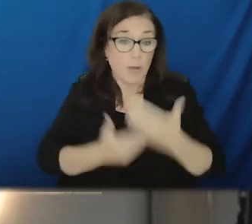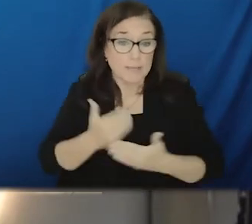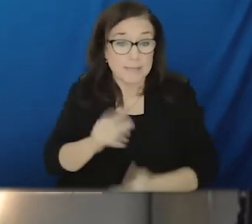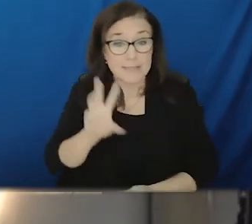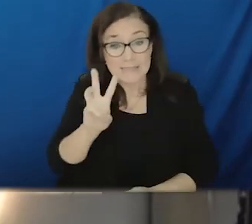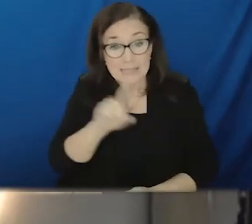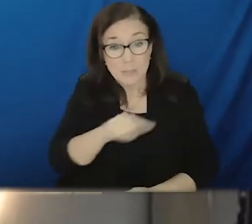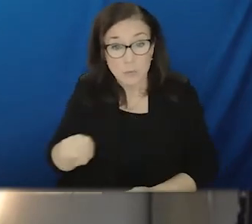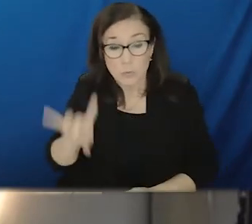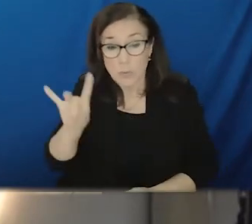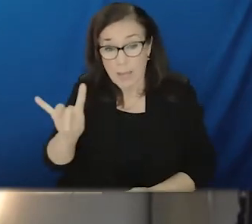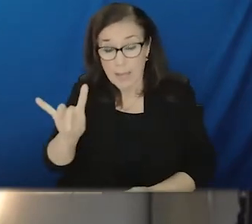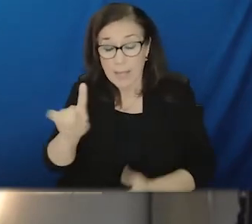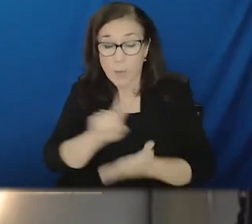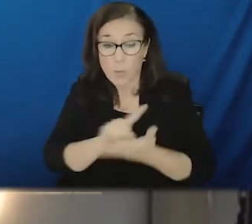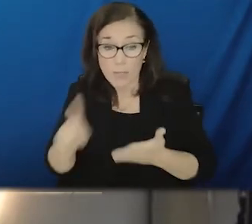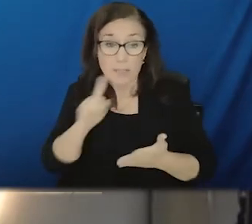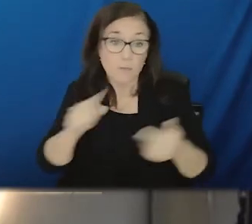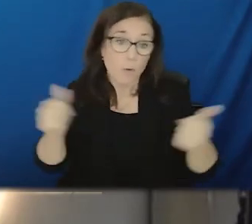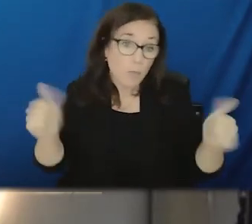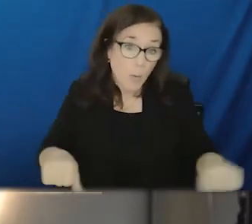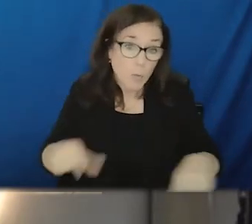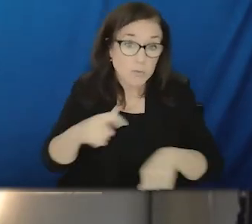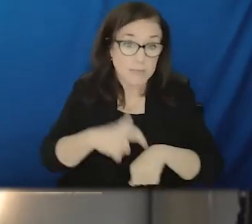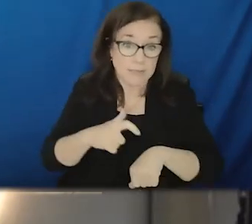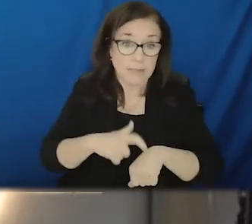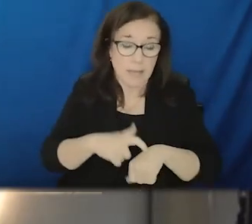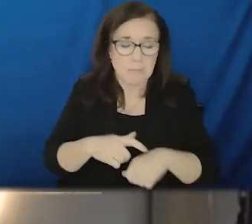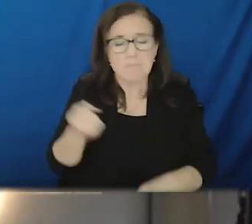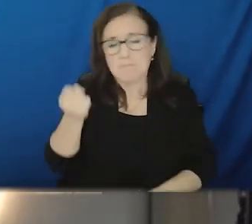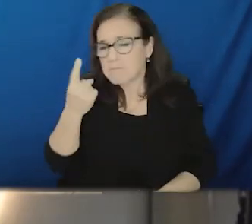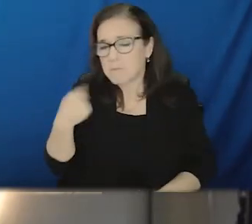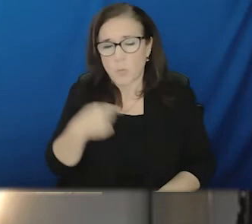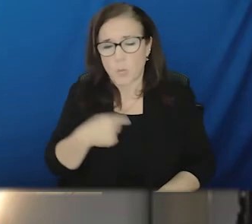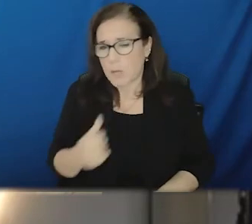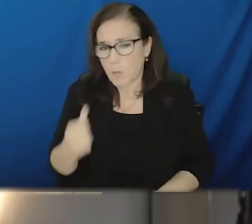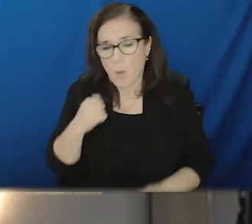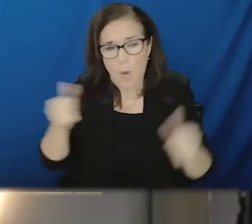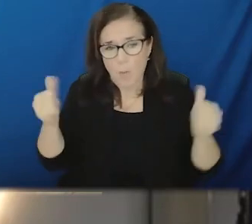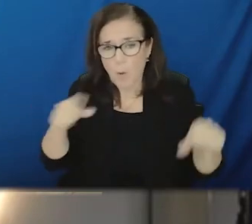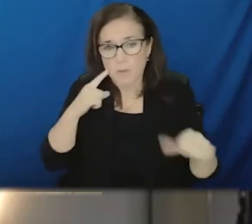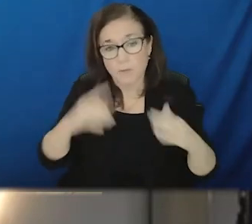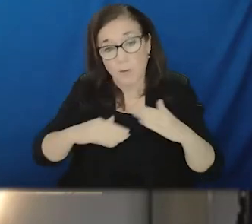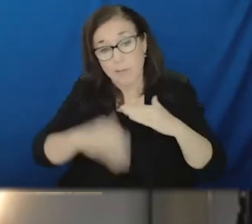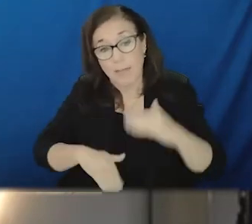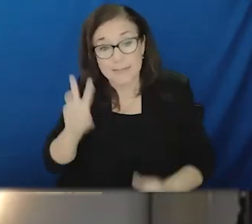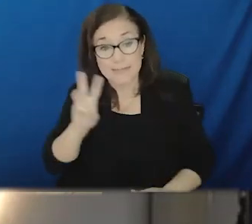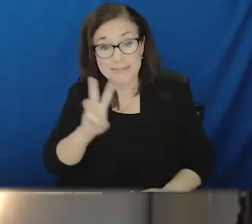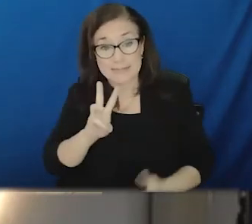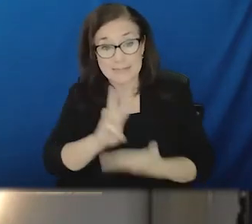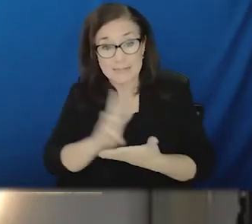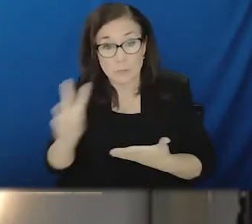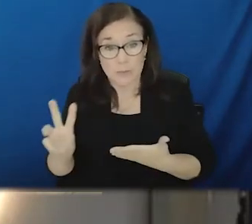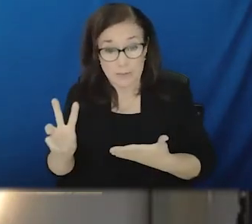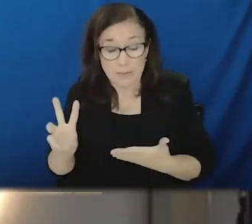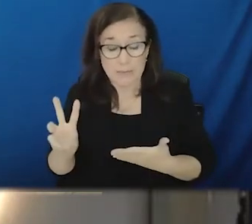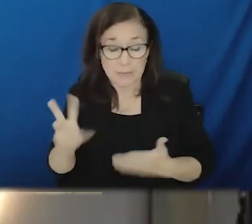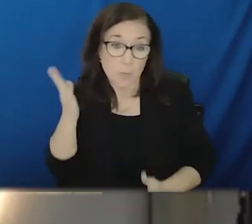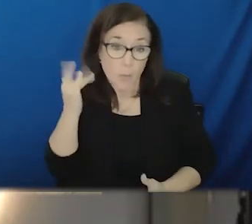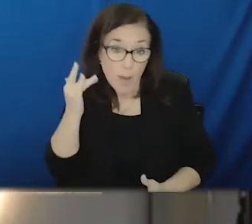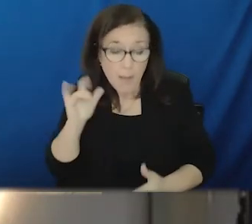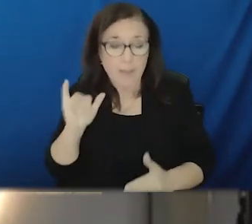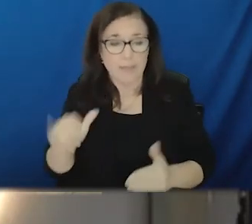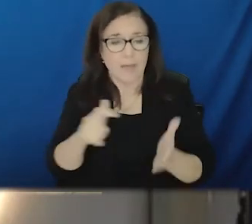terms of the posting time. We won't post for less than 6 weeks because it takes that time to gather